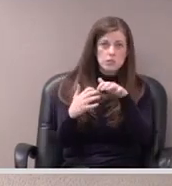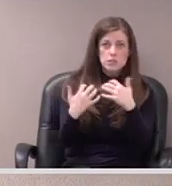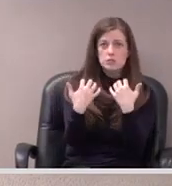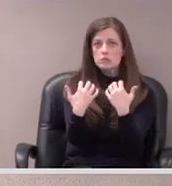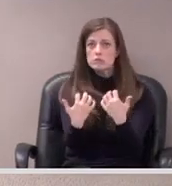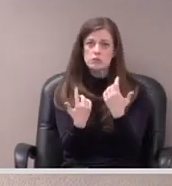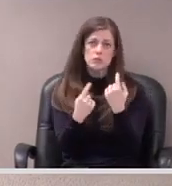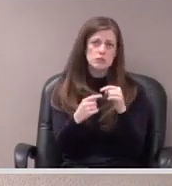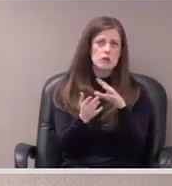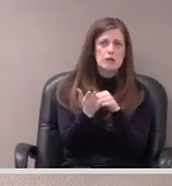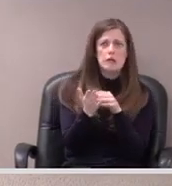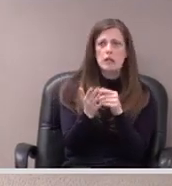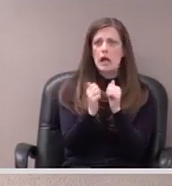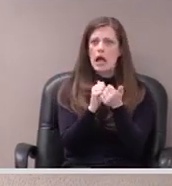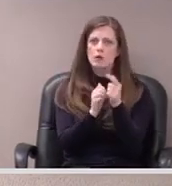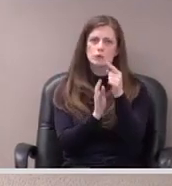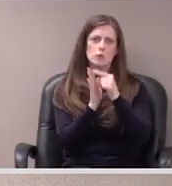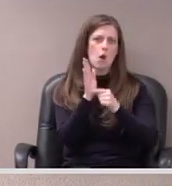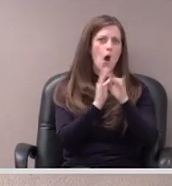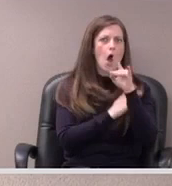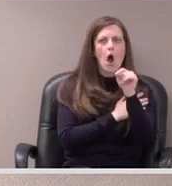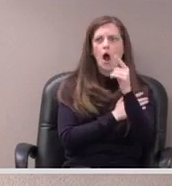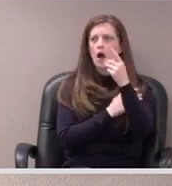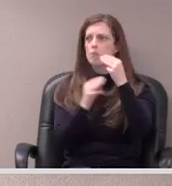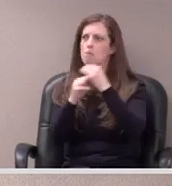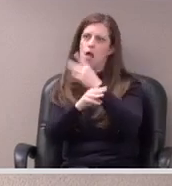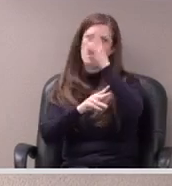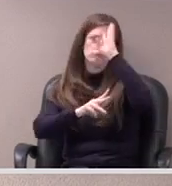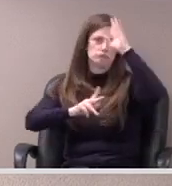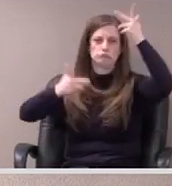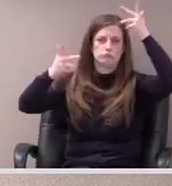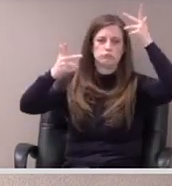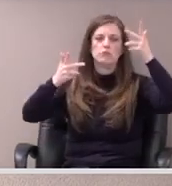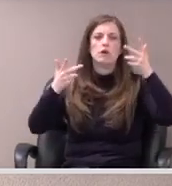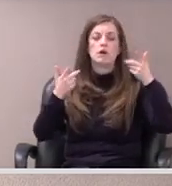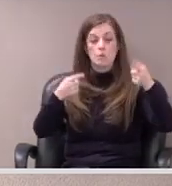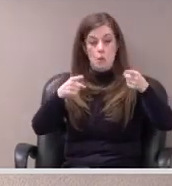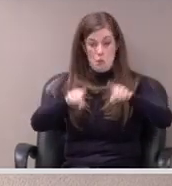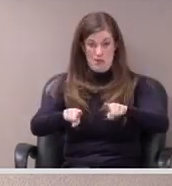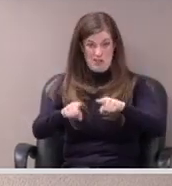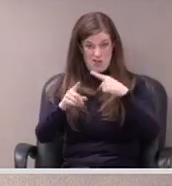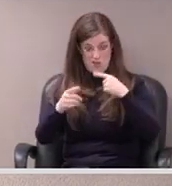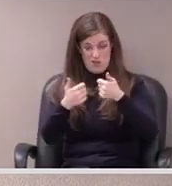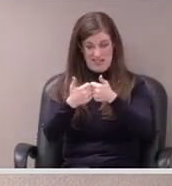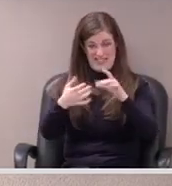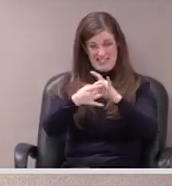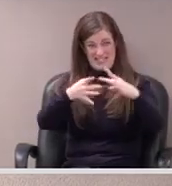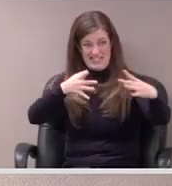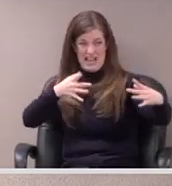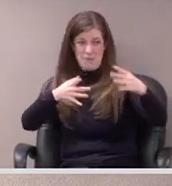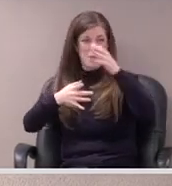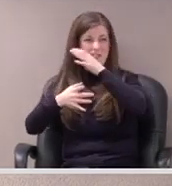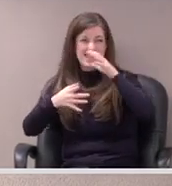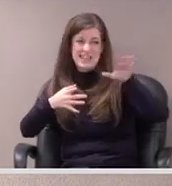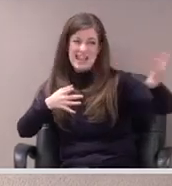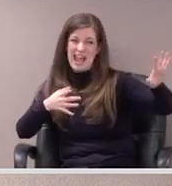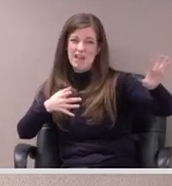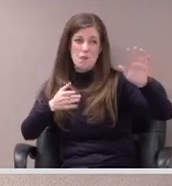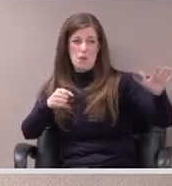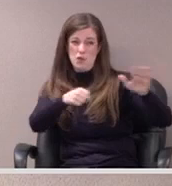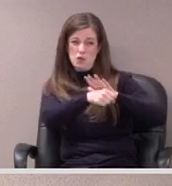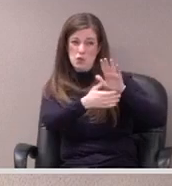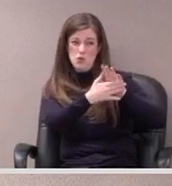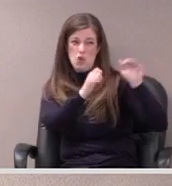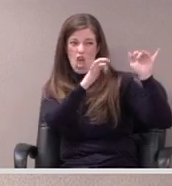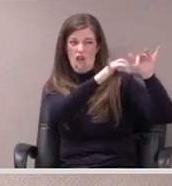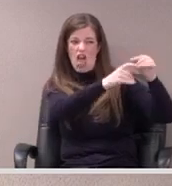do art or math or what have you. When you're separated by the cafeteria where the entire school is having lunch